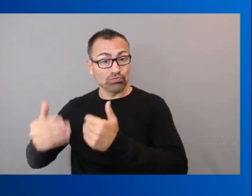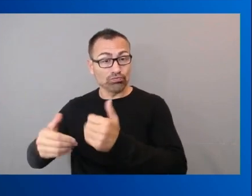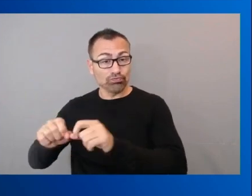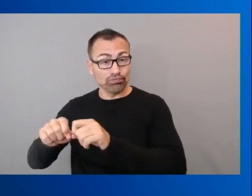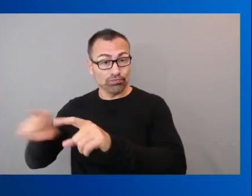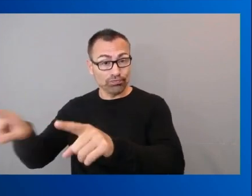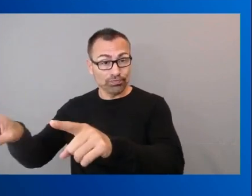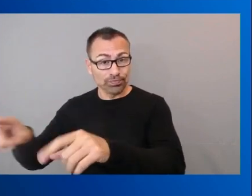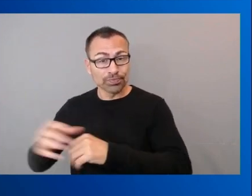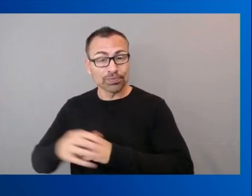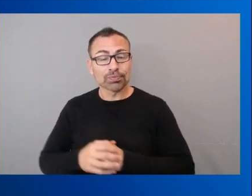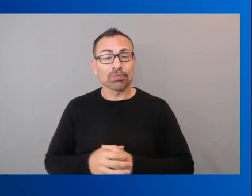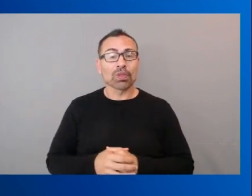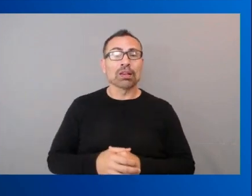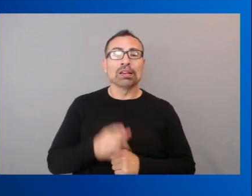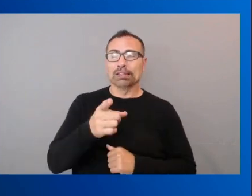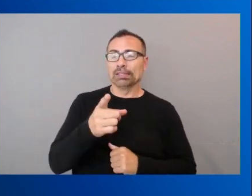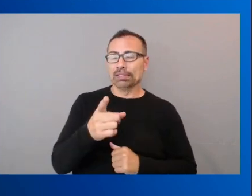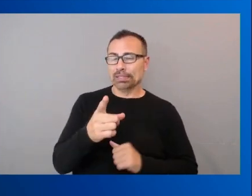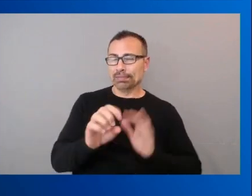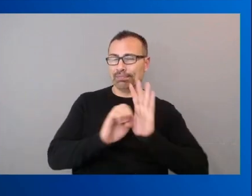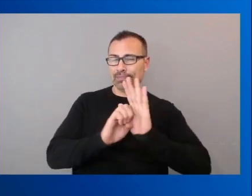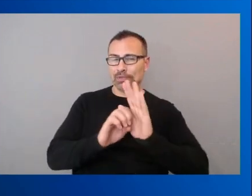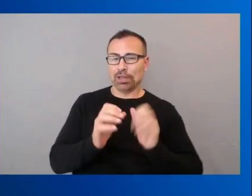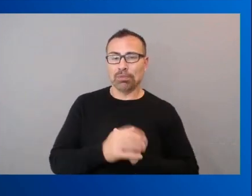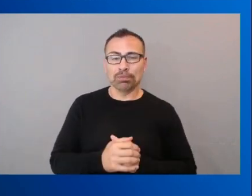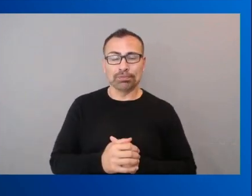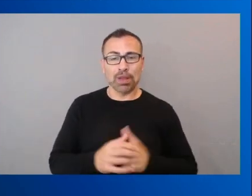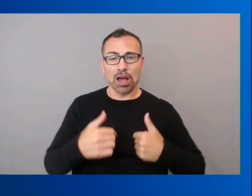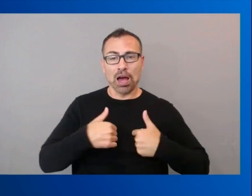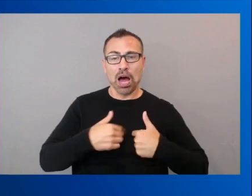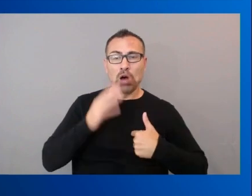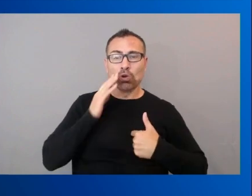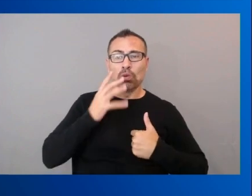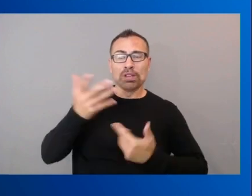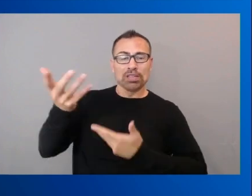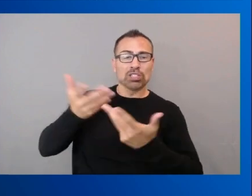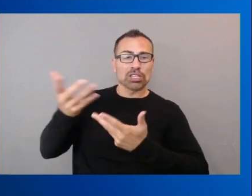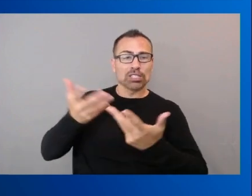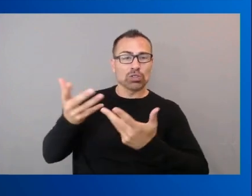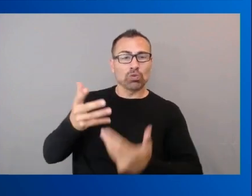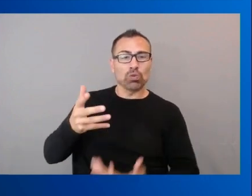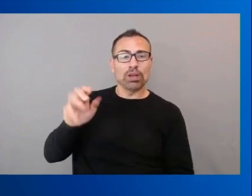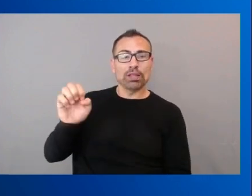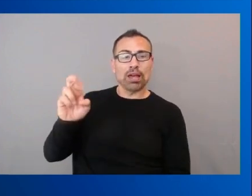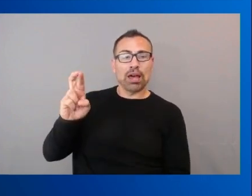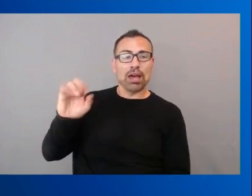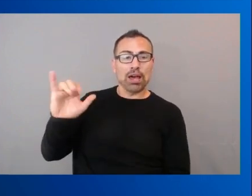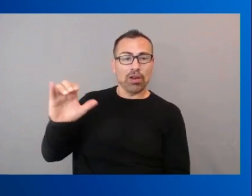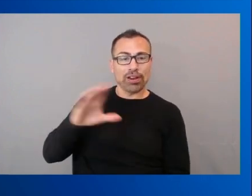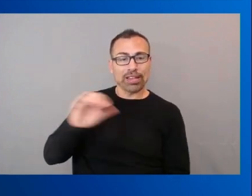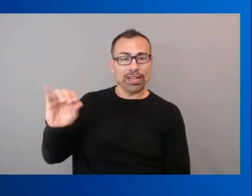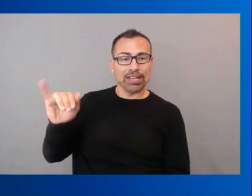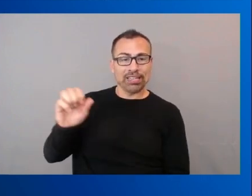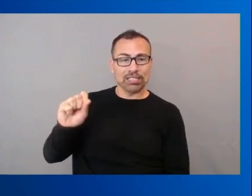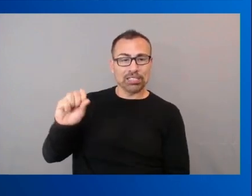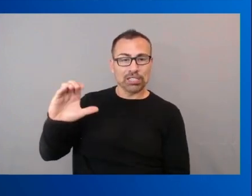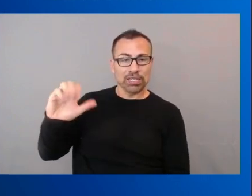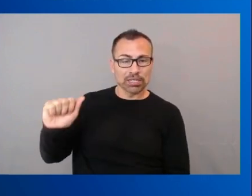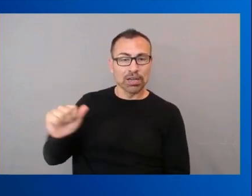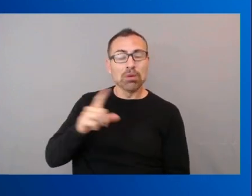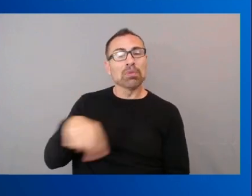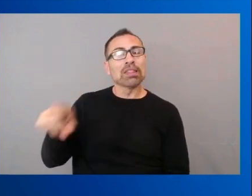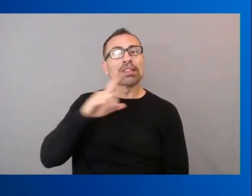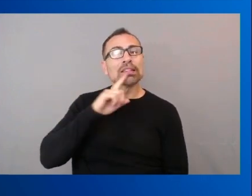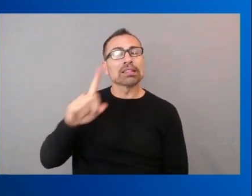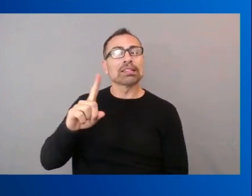which I'm going to be talking to Eric and Jessica in a second about, but here's an example application with some team topologies. So here I'm